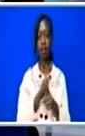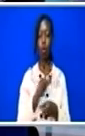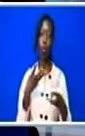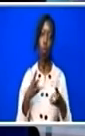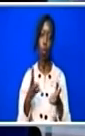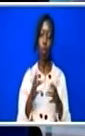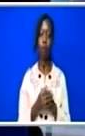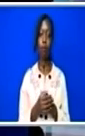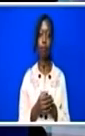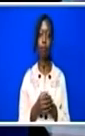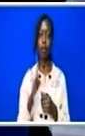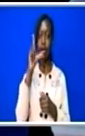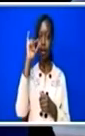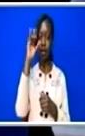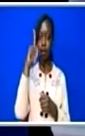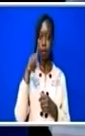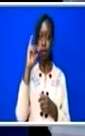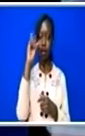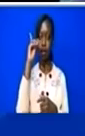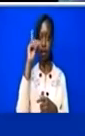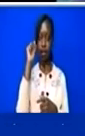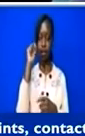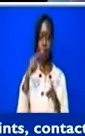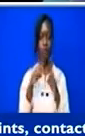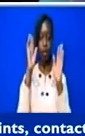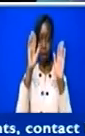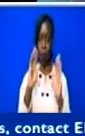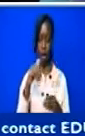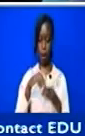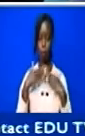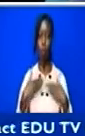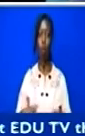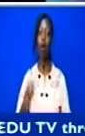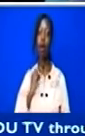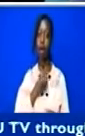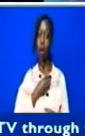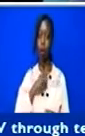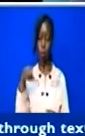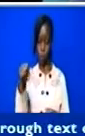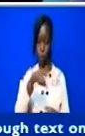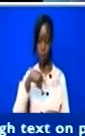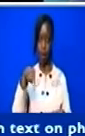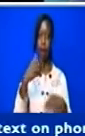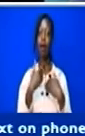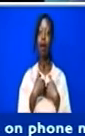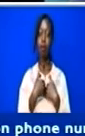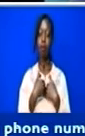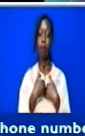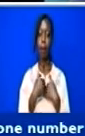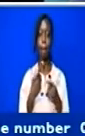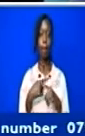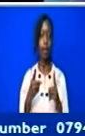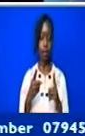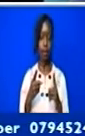see today. So in short, lipids are very, very essential in our body. Very essential. Yeah, you have them. You have them. It is only that